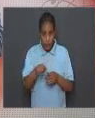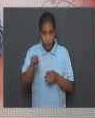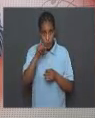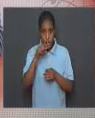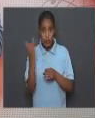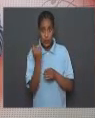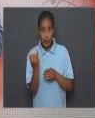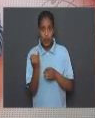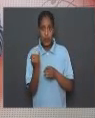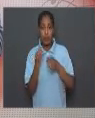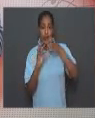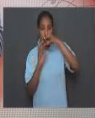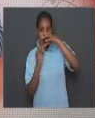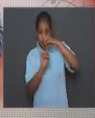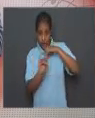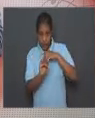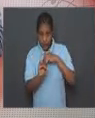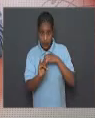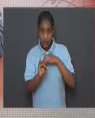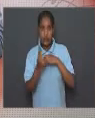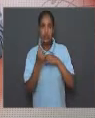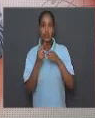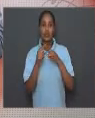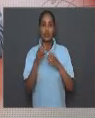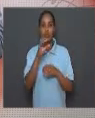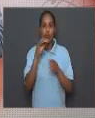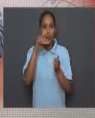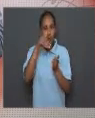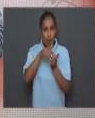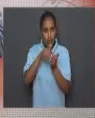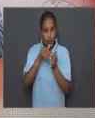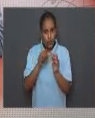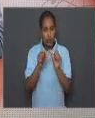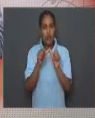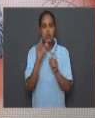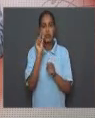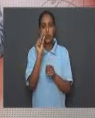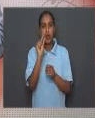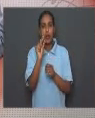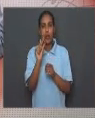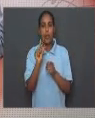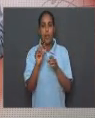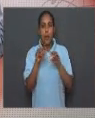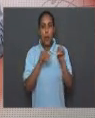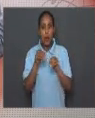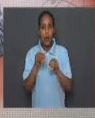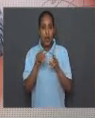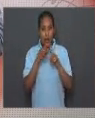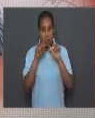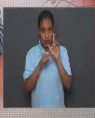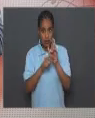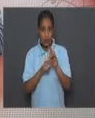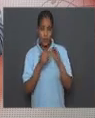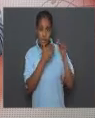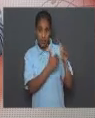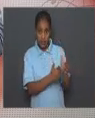Draw what a light bulb looks like if the solution contains a small amount of mobile ions. Beside